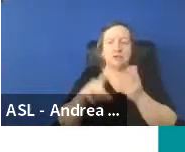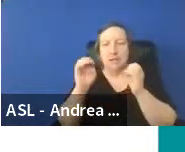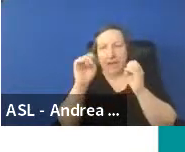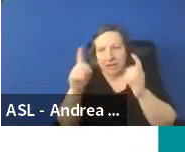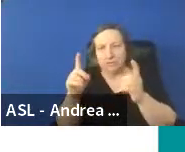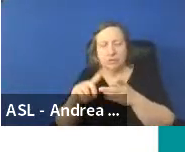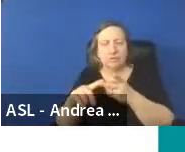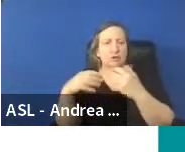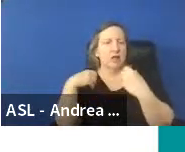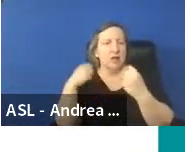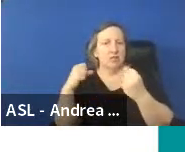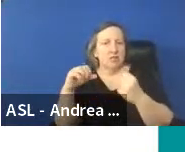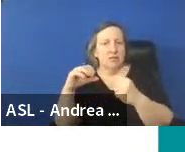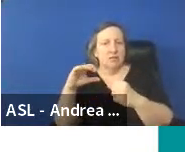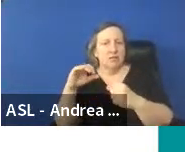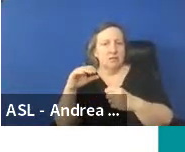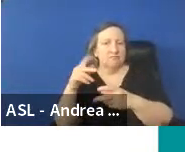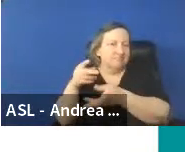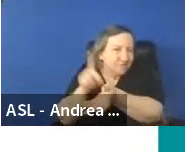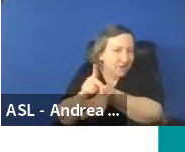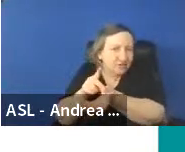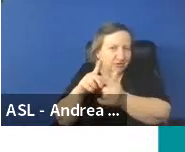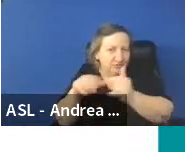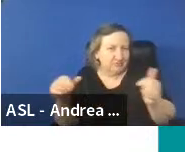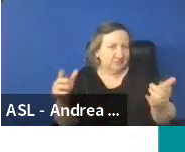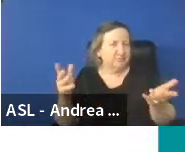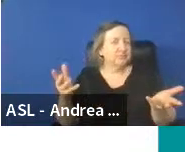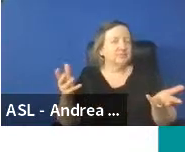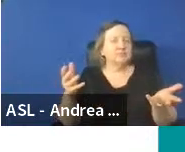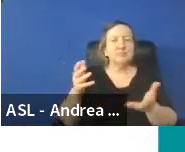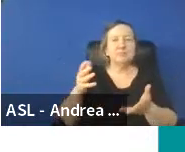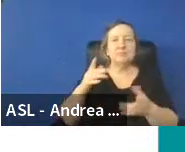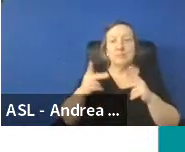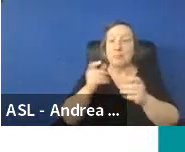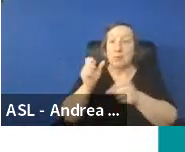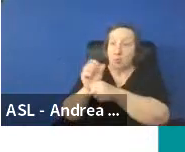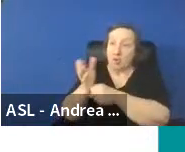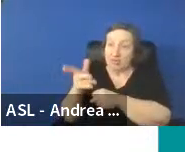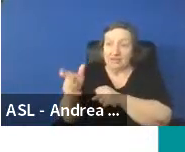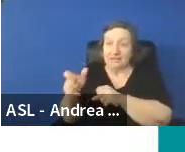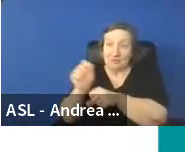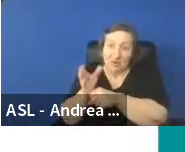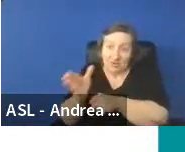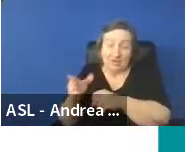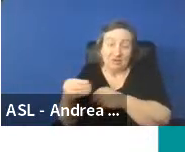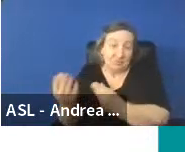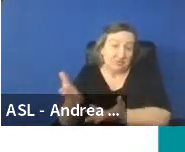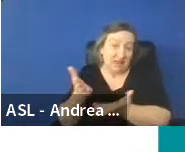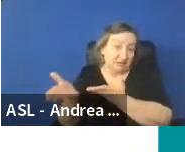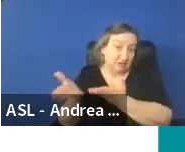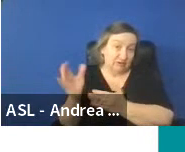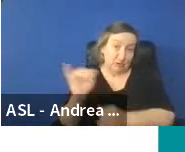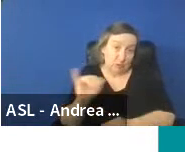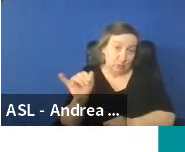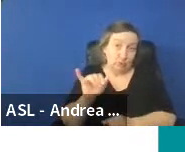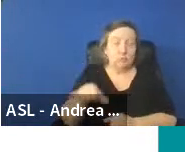healthcare, et cetera, because people work there and need to work there to provide those services. So it's found to be a pretty